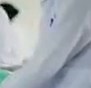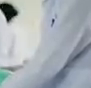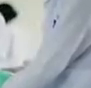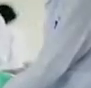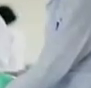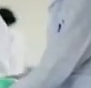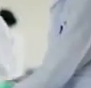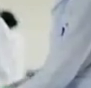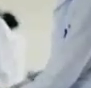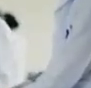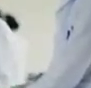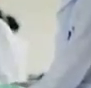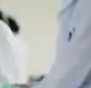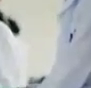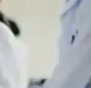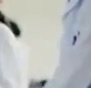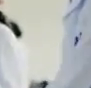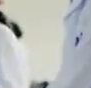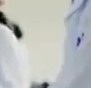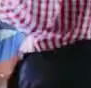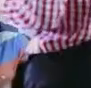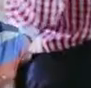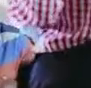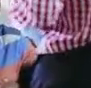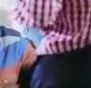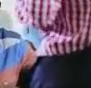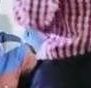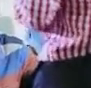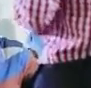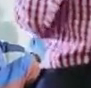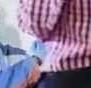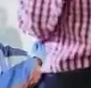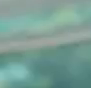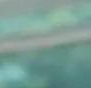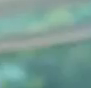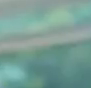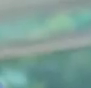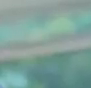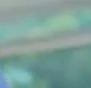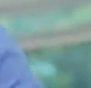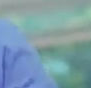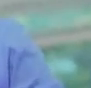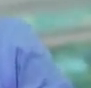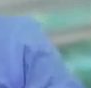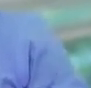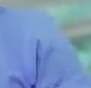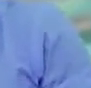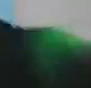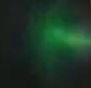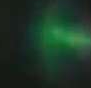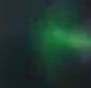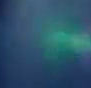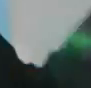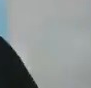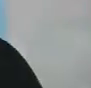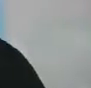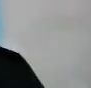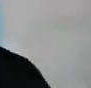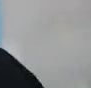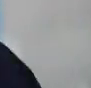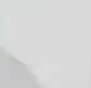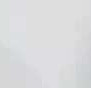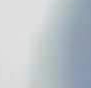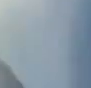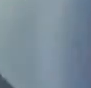learning resources designed to prepare you to succeed, whether you choose employment or entrepreneurship. Cultivate your career